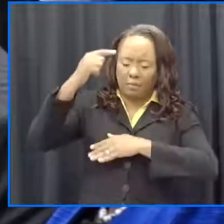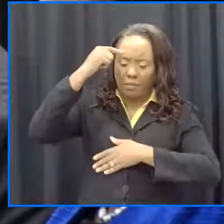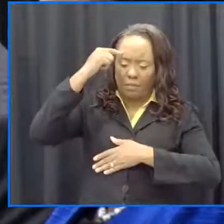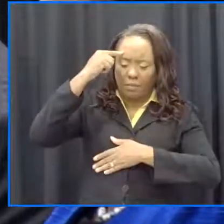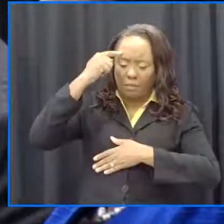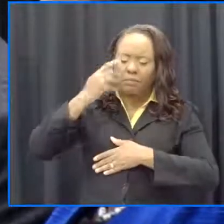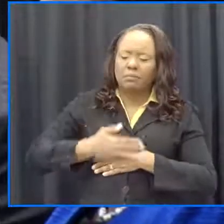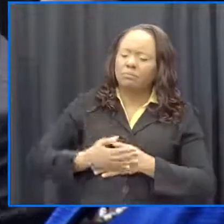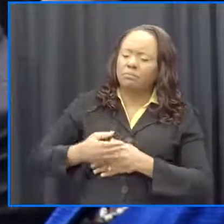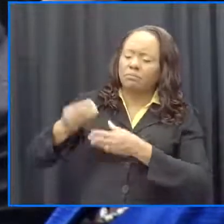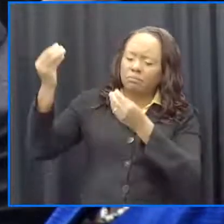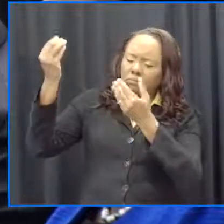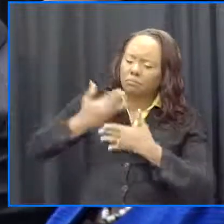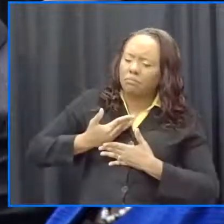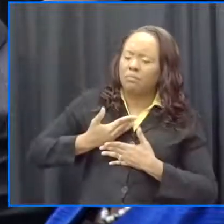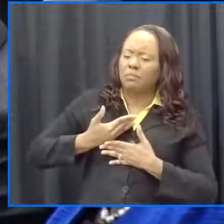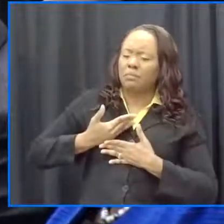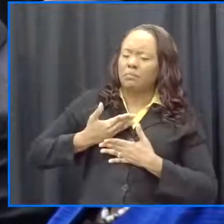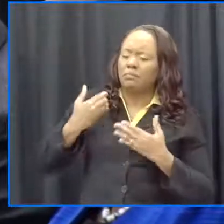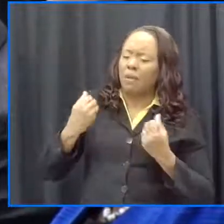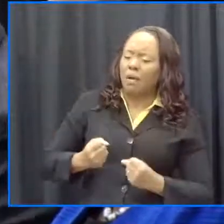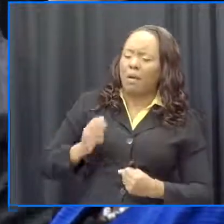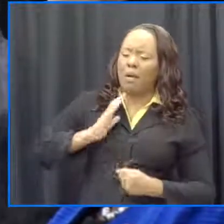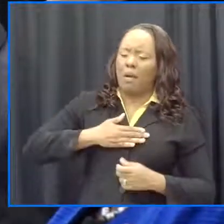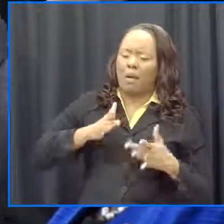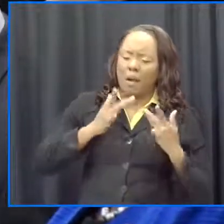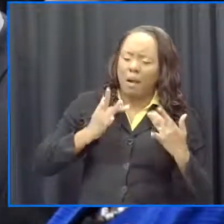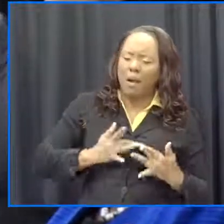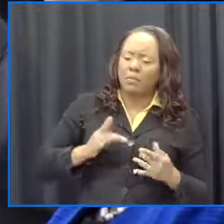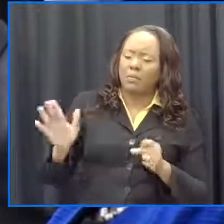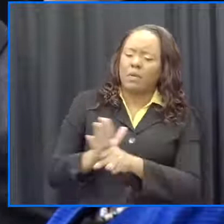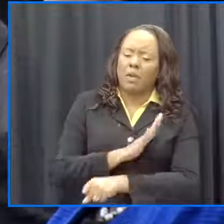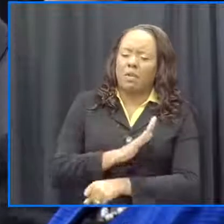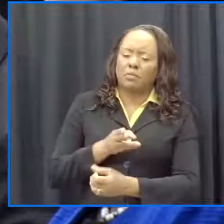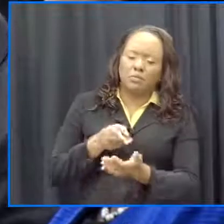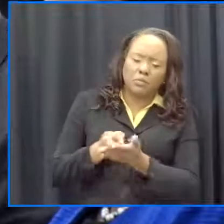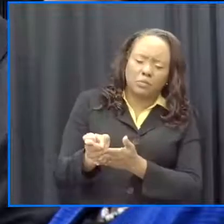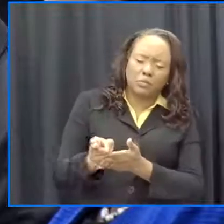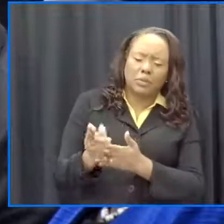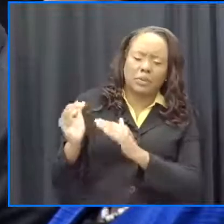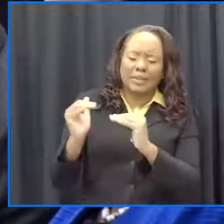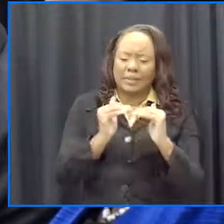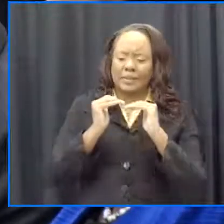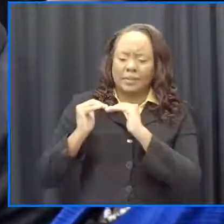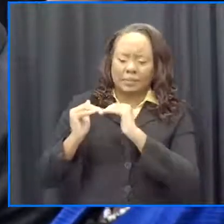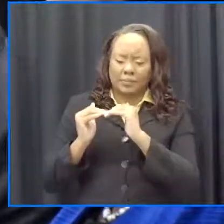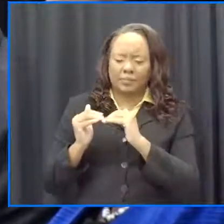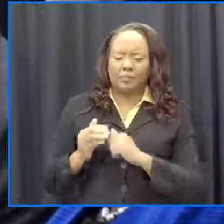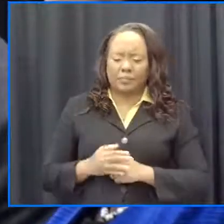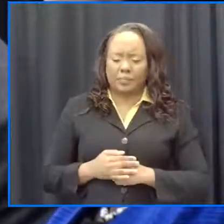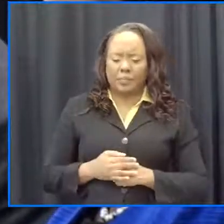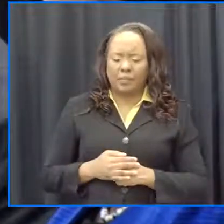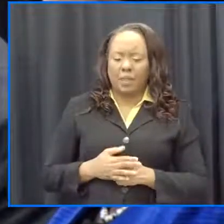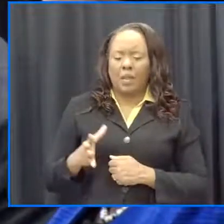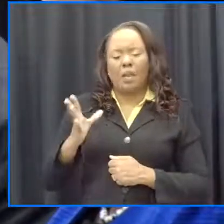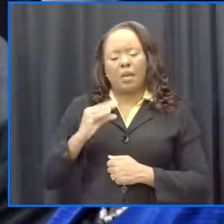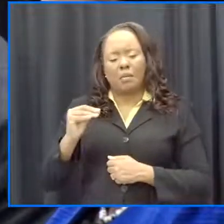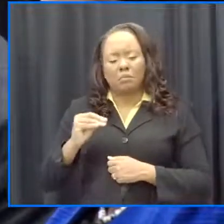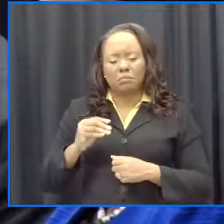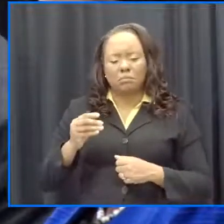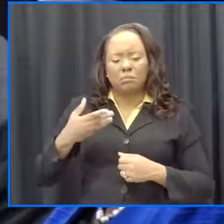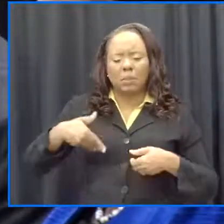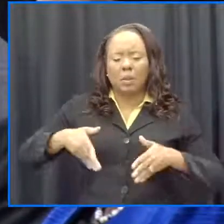Influence our hearts with a love of truth and justice. And crown our labors with complete and